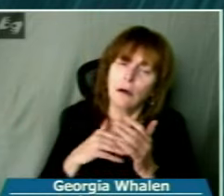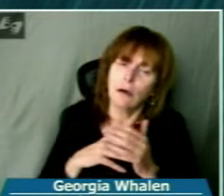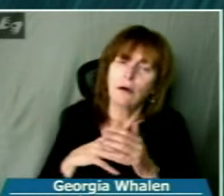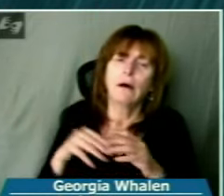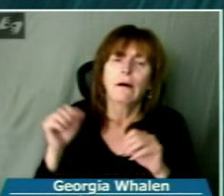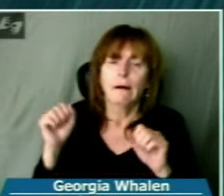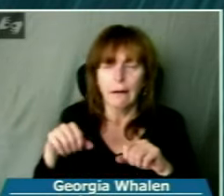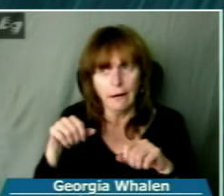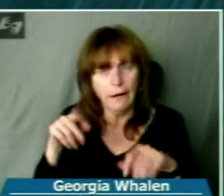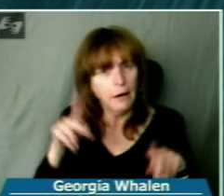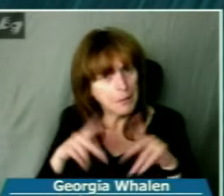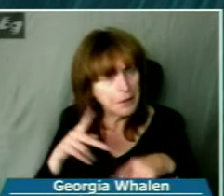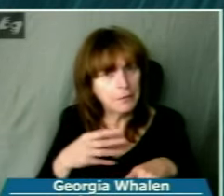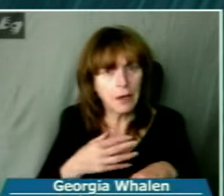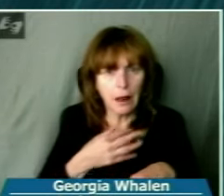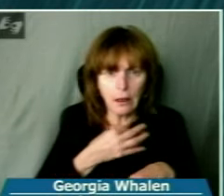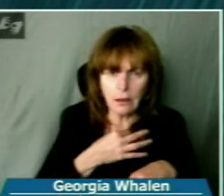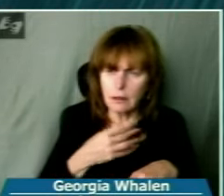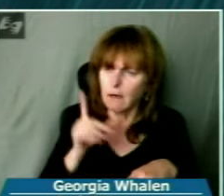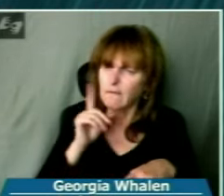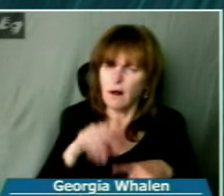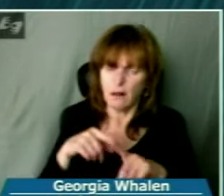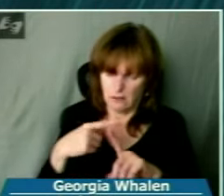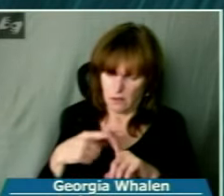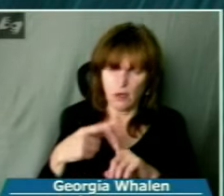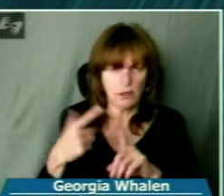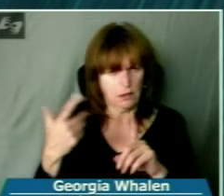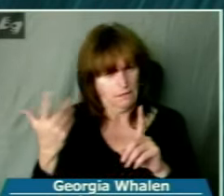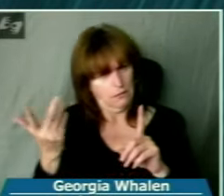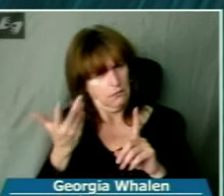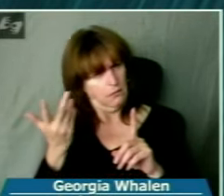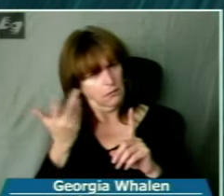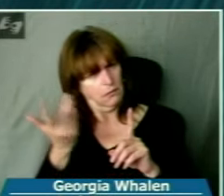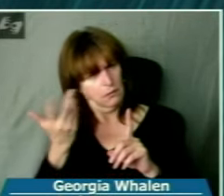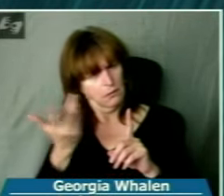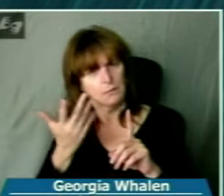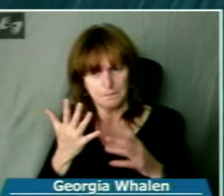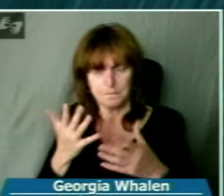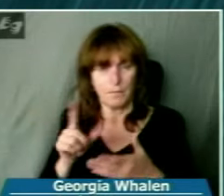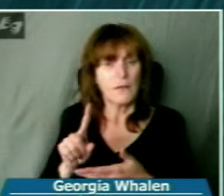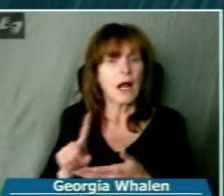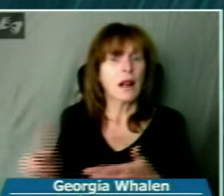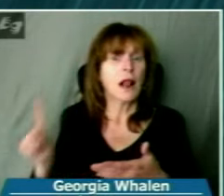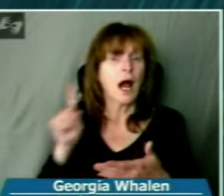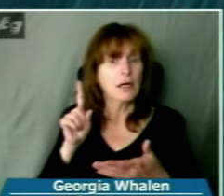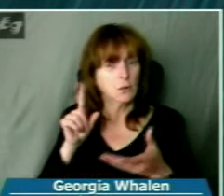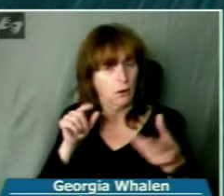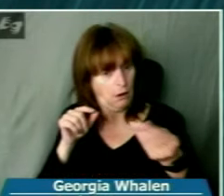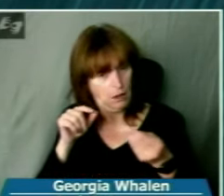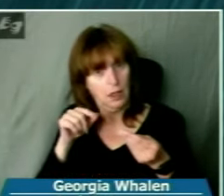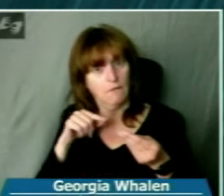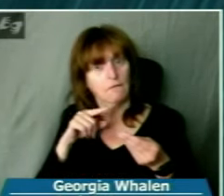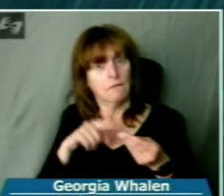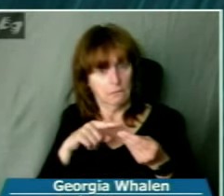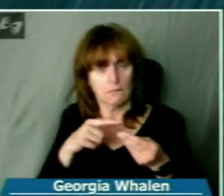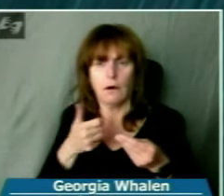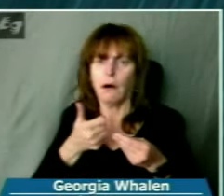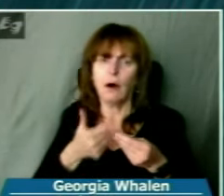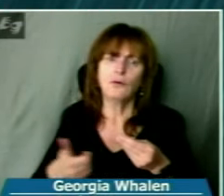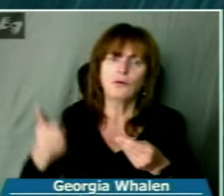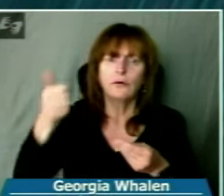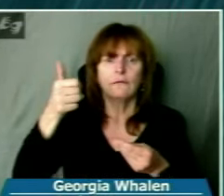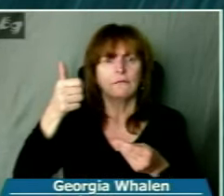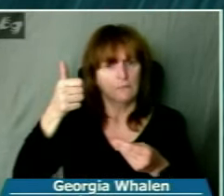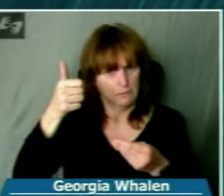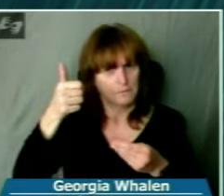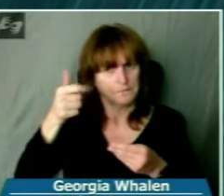the false positives that were reported to us by the lab at the end of last week. The deputy director for the Public Health Ontario lab called